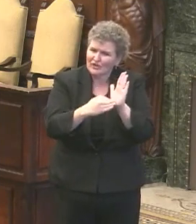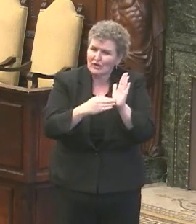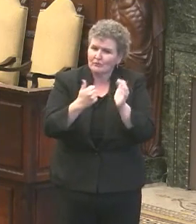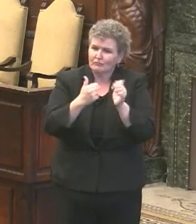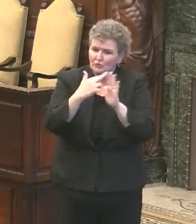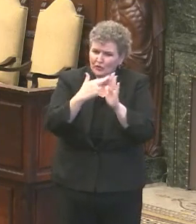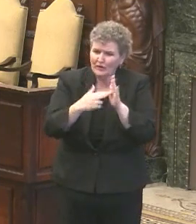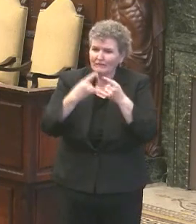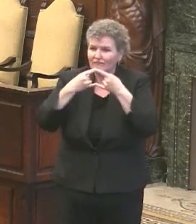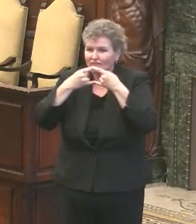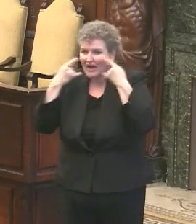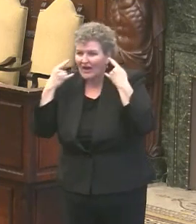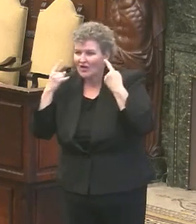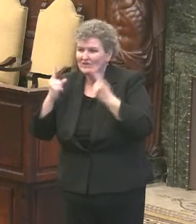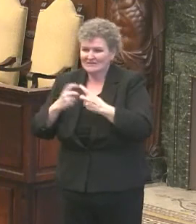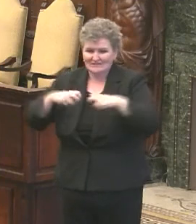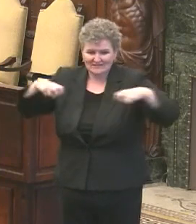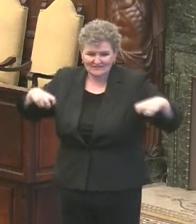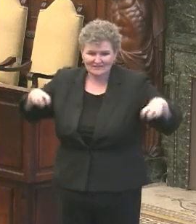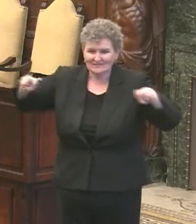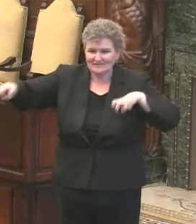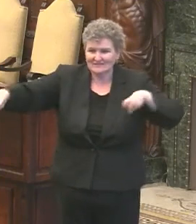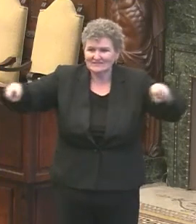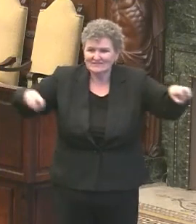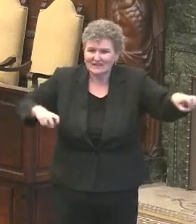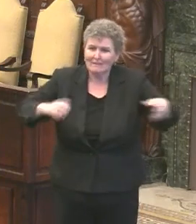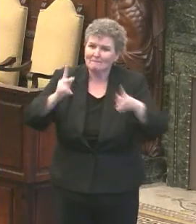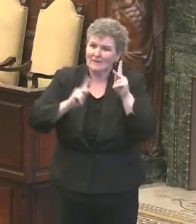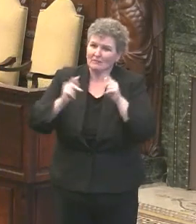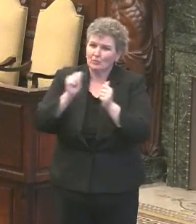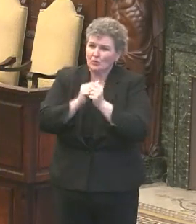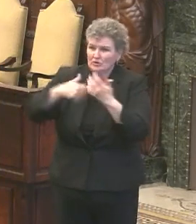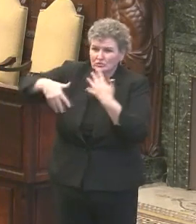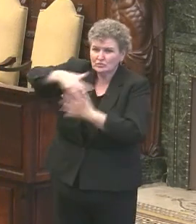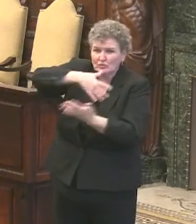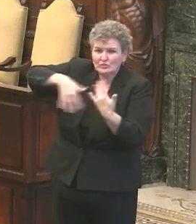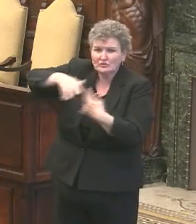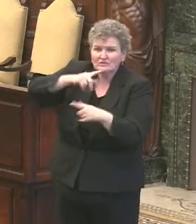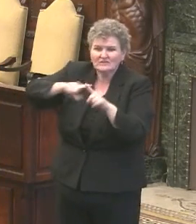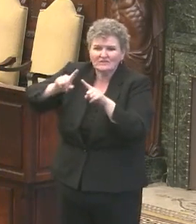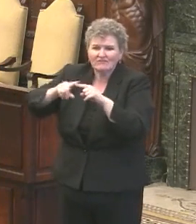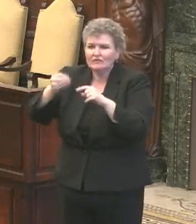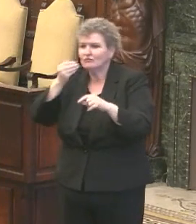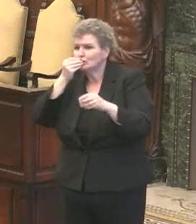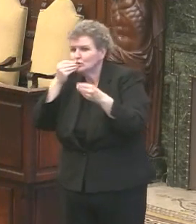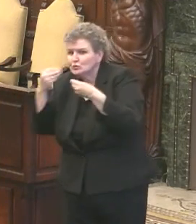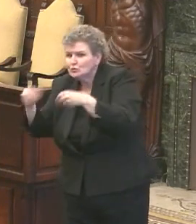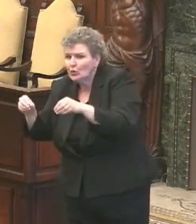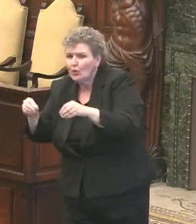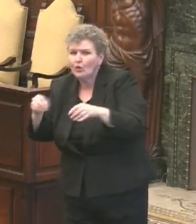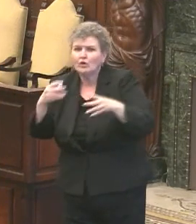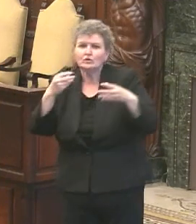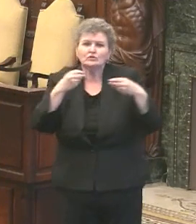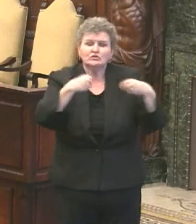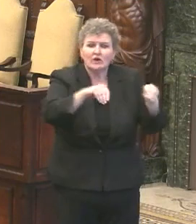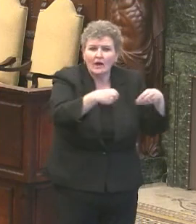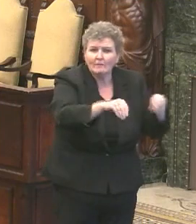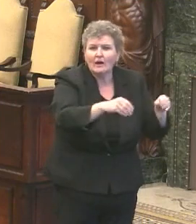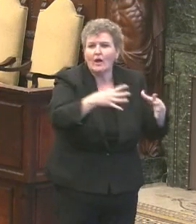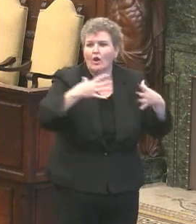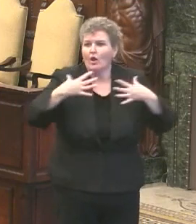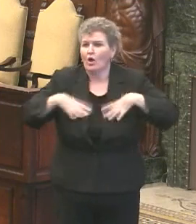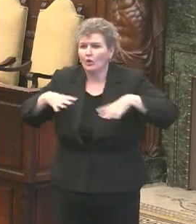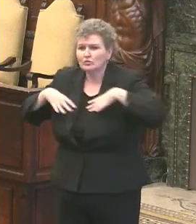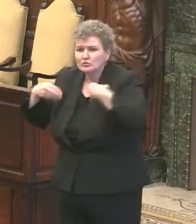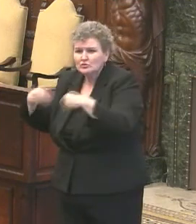and distancing. People come in contact with all sorts of businesses, from retail store to many other types. And we know that not all the time